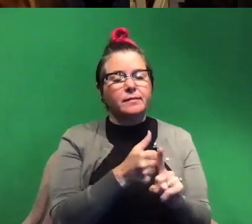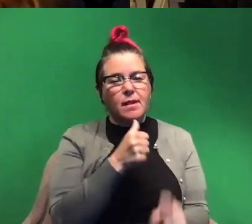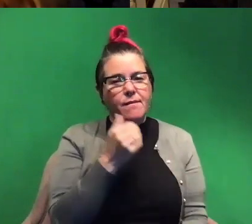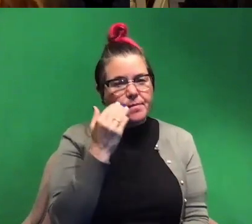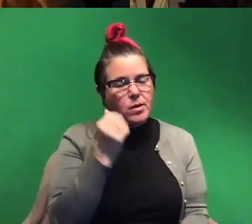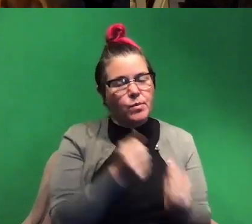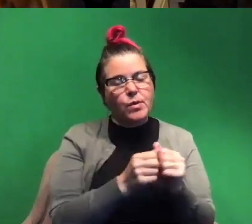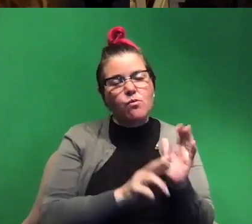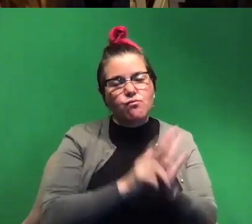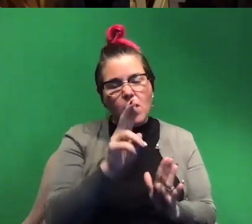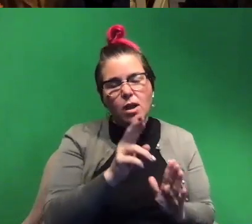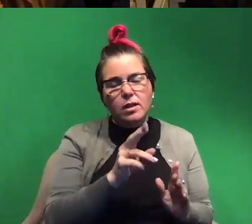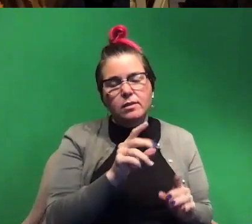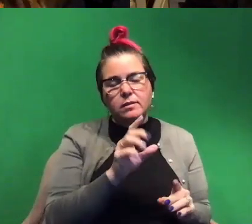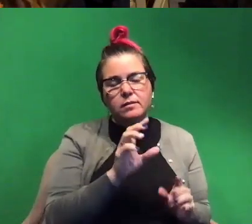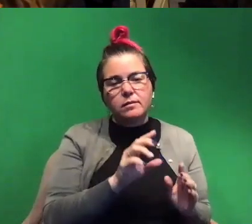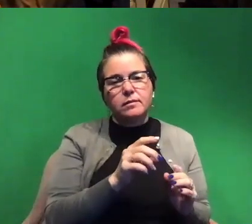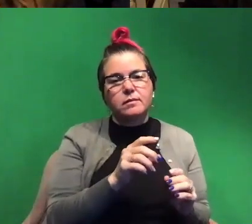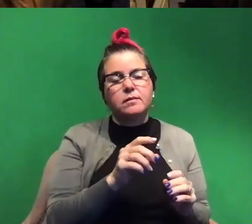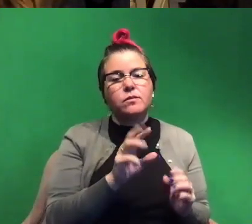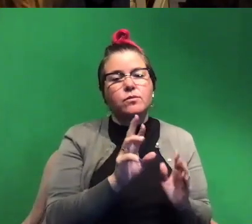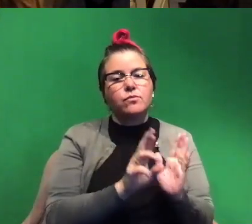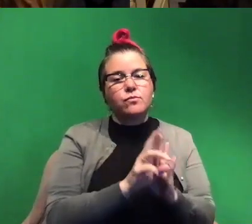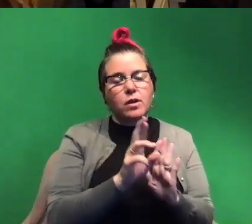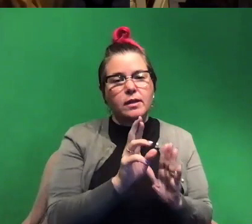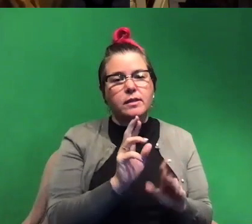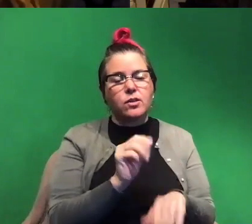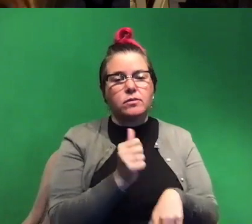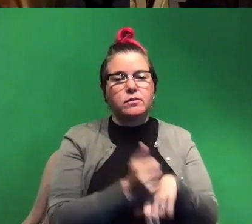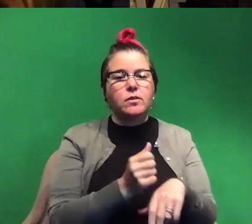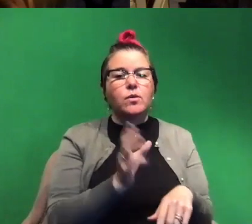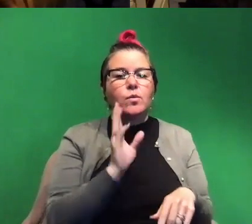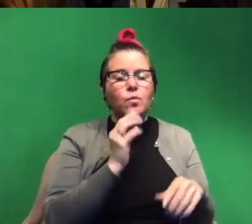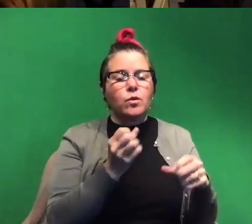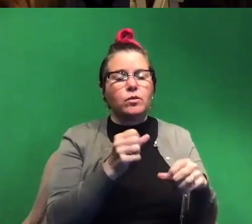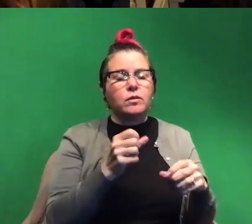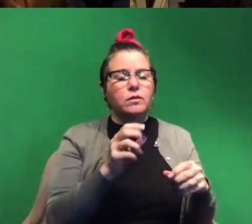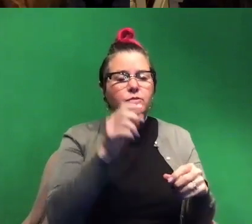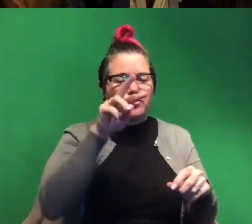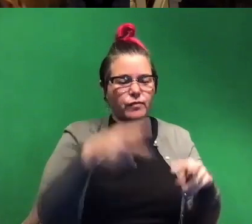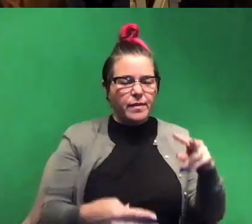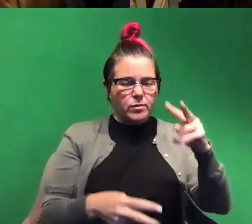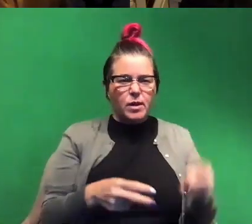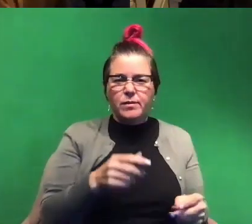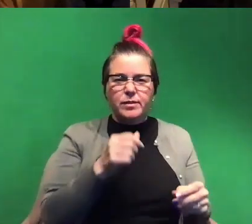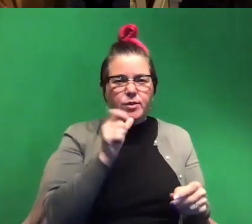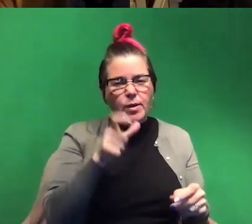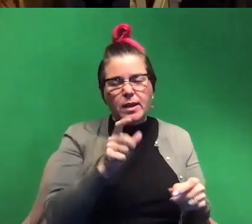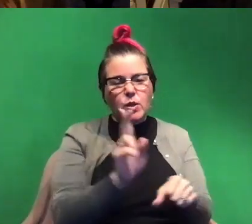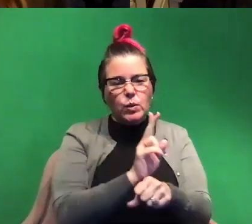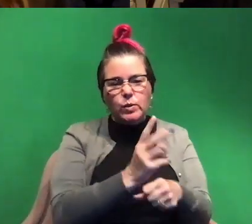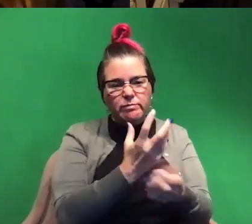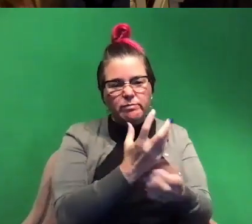rocket launches, rockets are staged. So they'll drop the useless parts of the rocket that they've used all the fuel